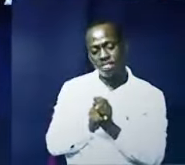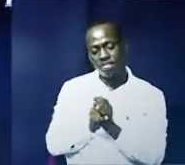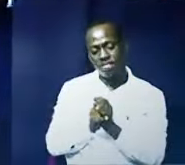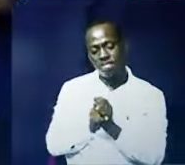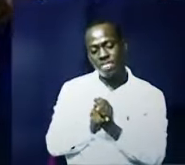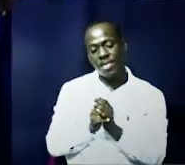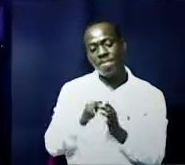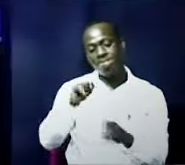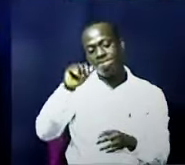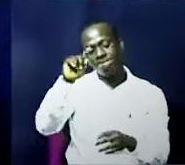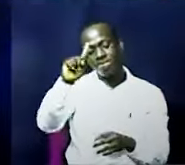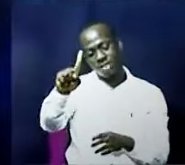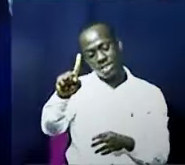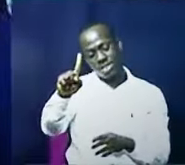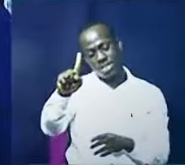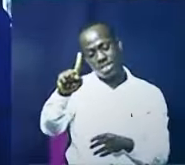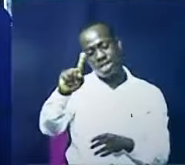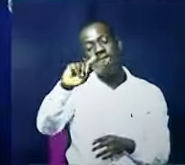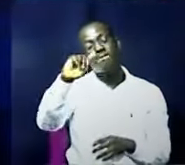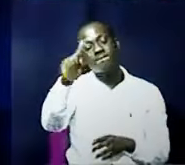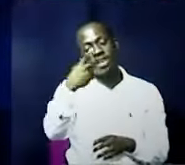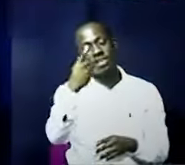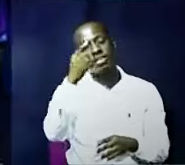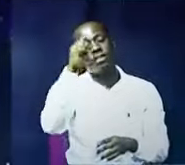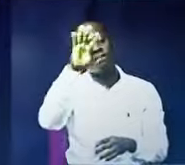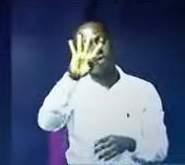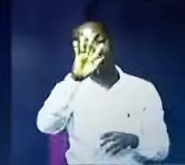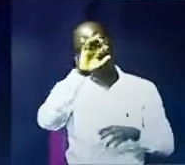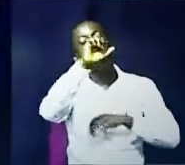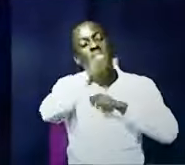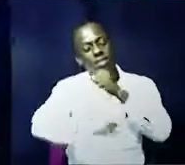the members. Yeah, did he say?